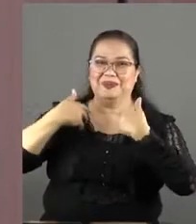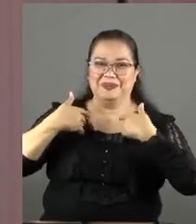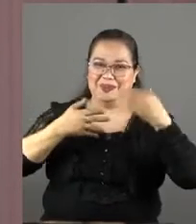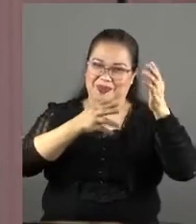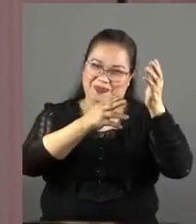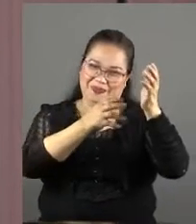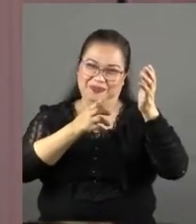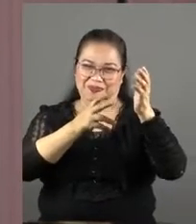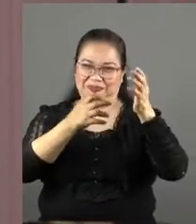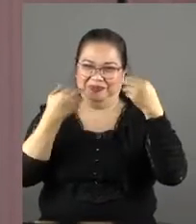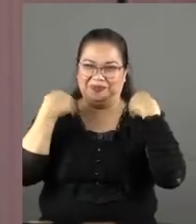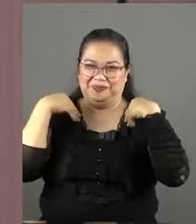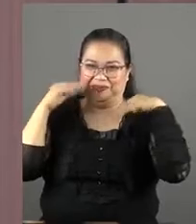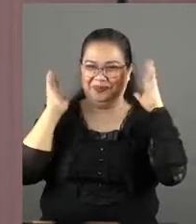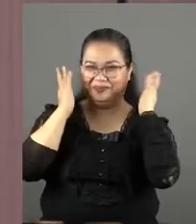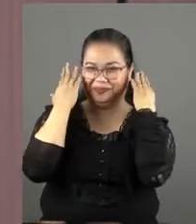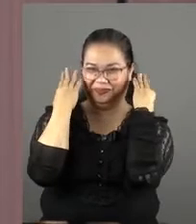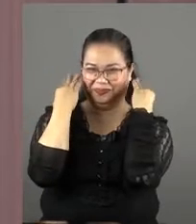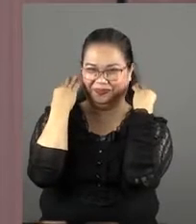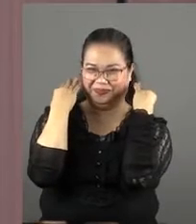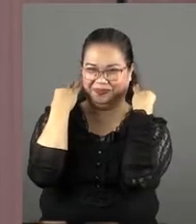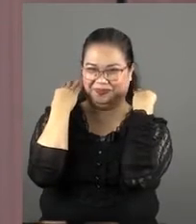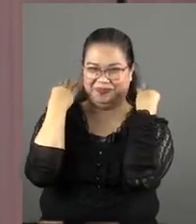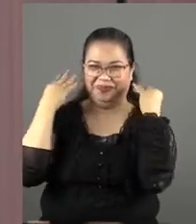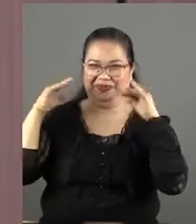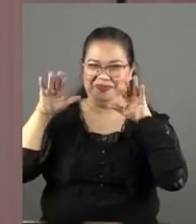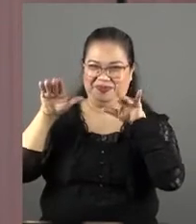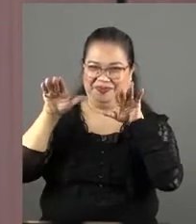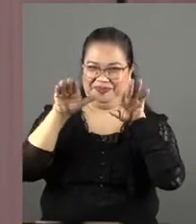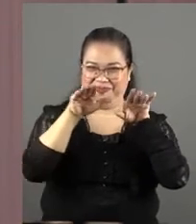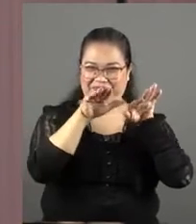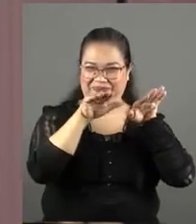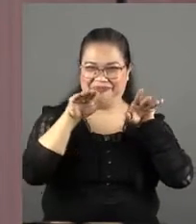harps, have little wings, call Lord White, and fly around.